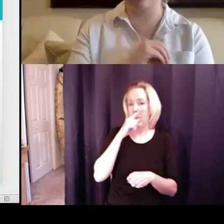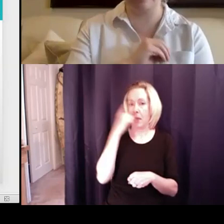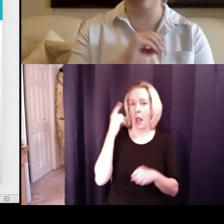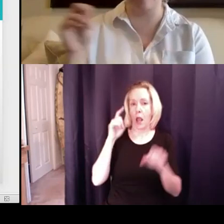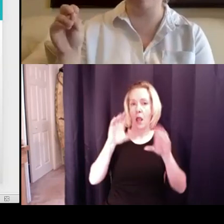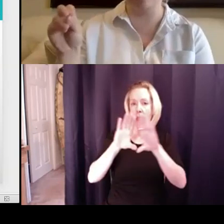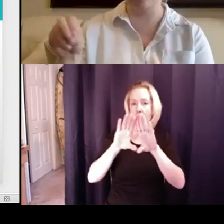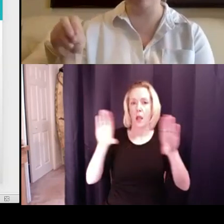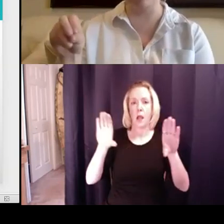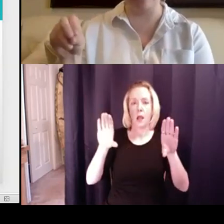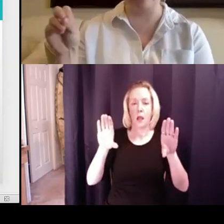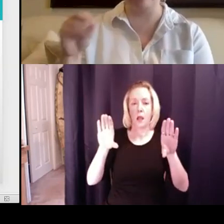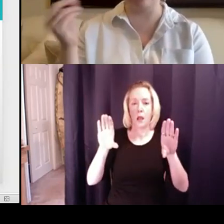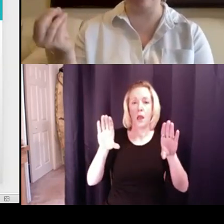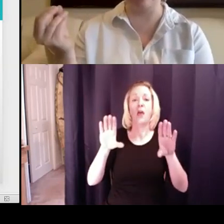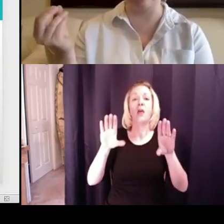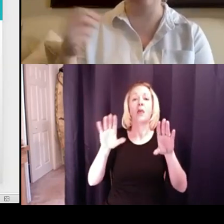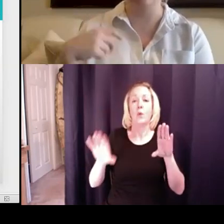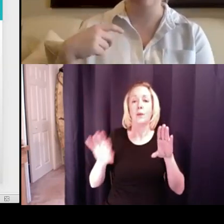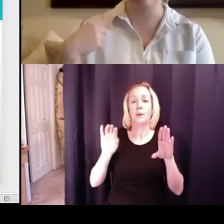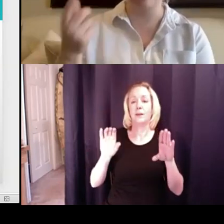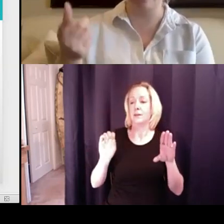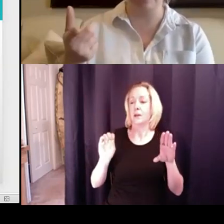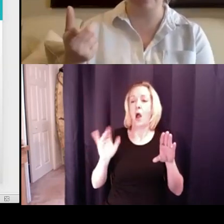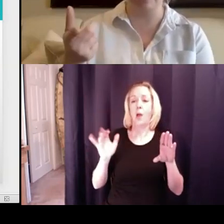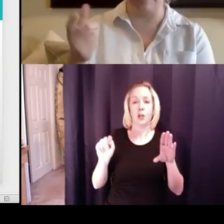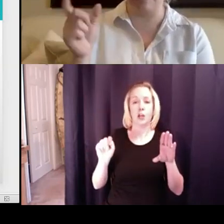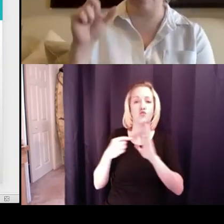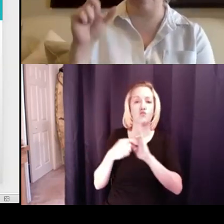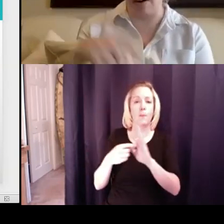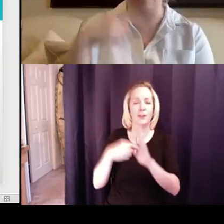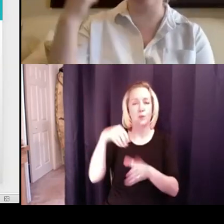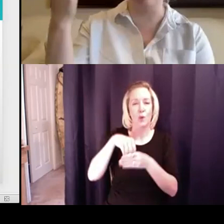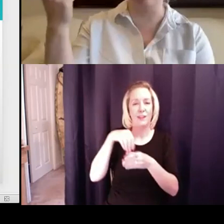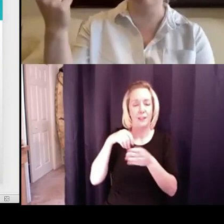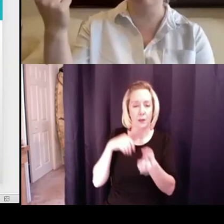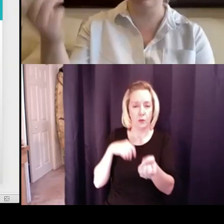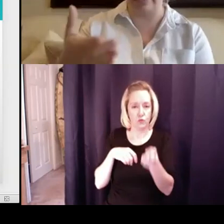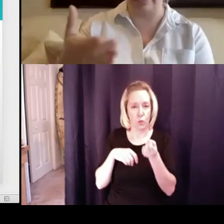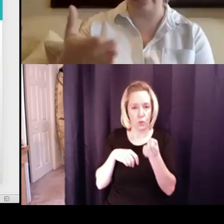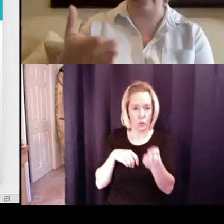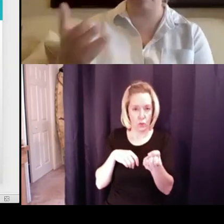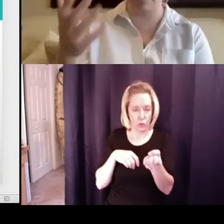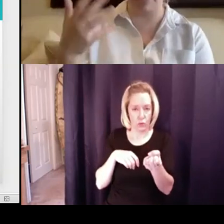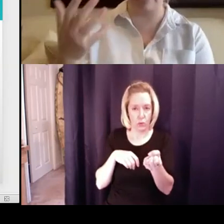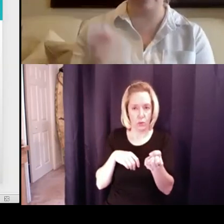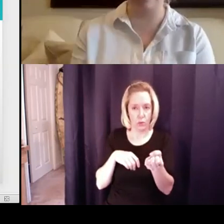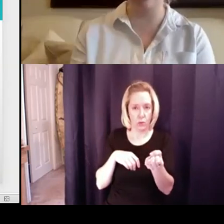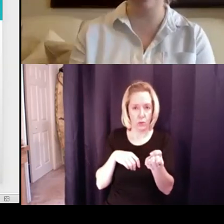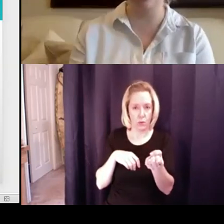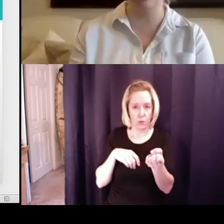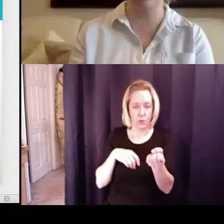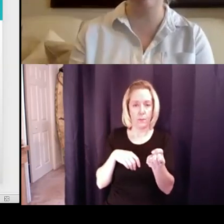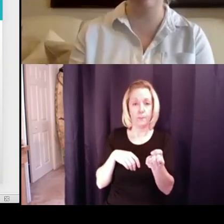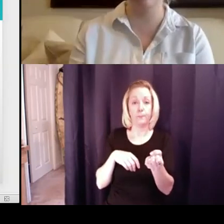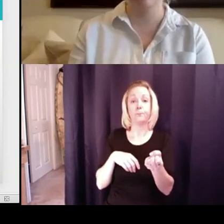object that like represents the play kit that's in there, and all of these are also in the box itself that